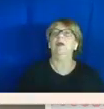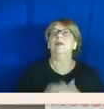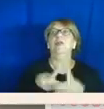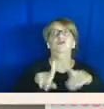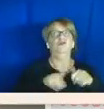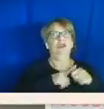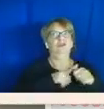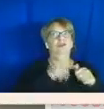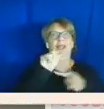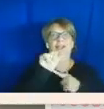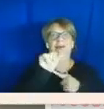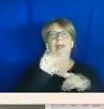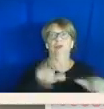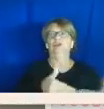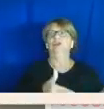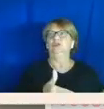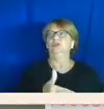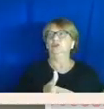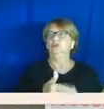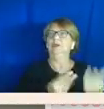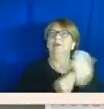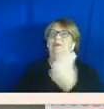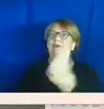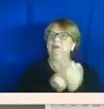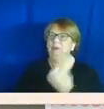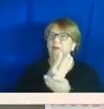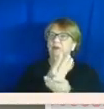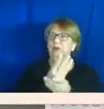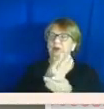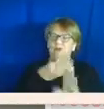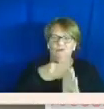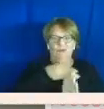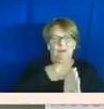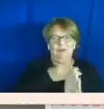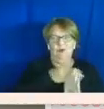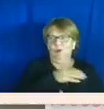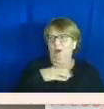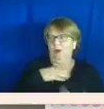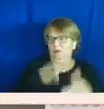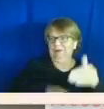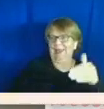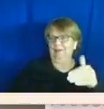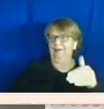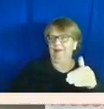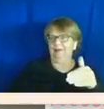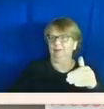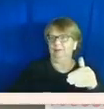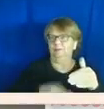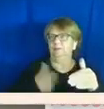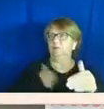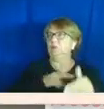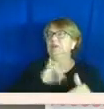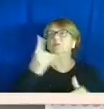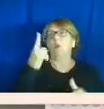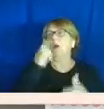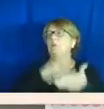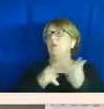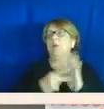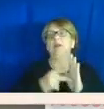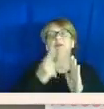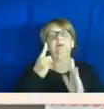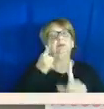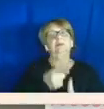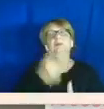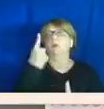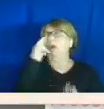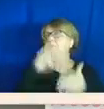introduced in the spring, right before Congress ended. We did it for one purpose and one purpose only, not to get it